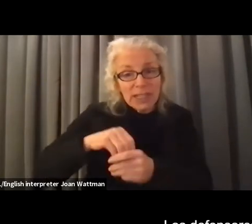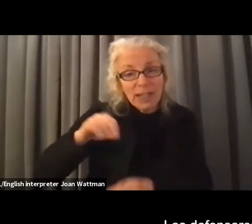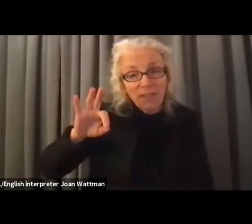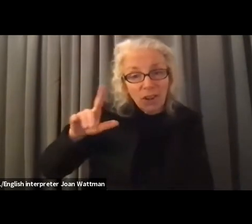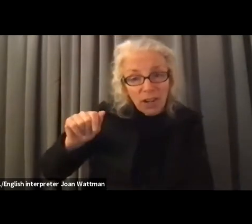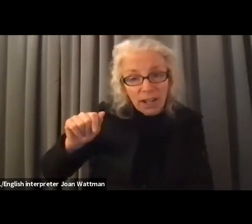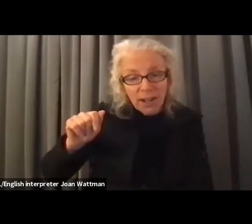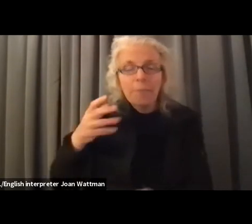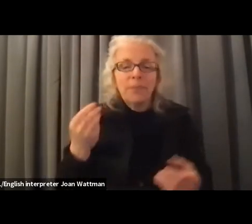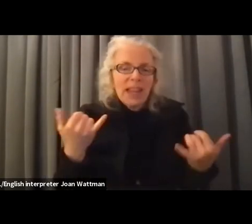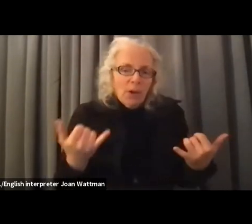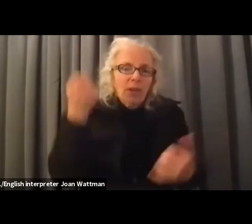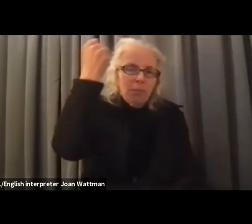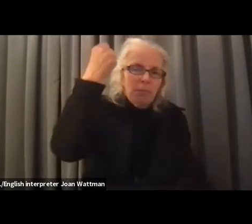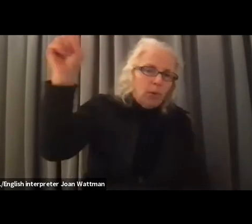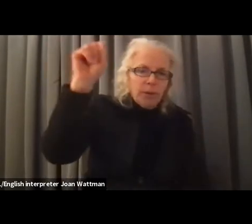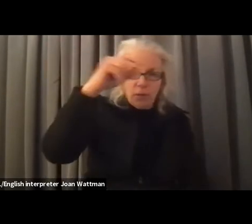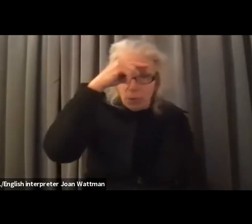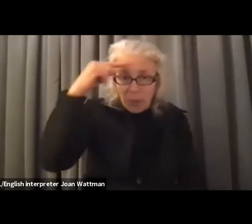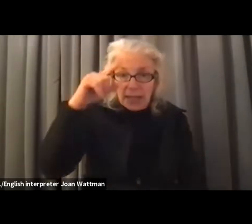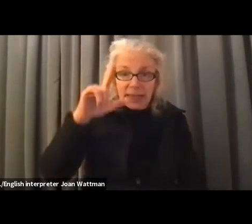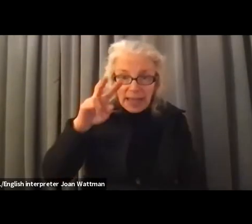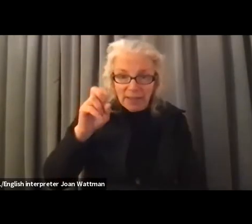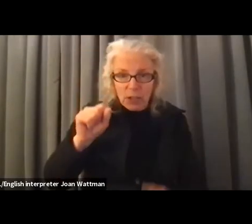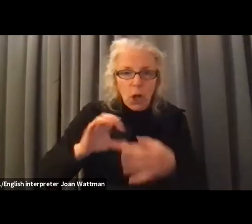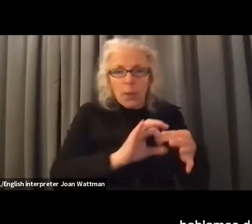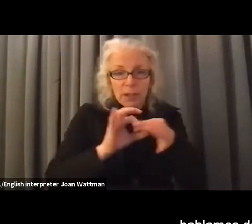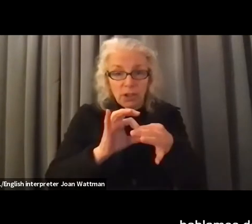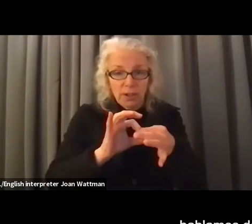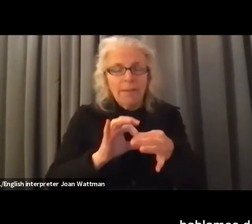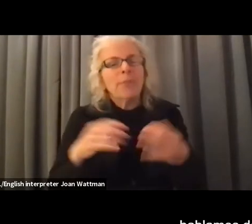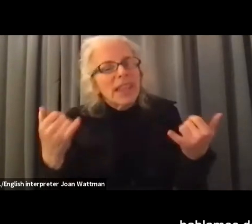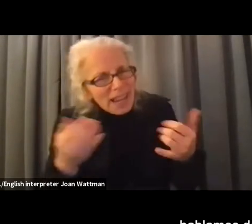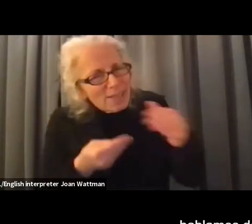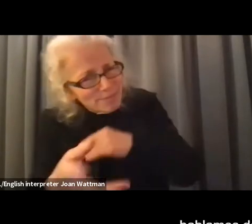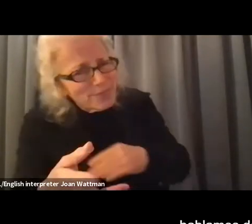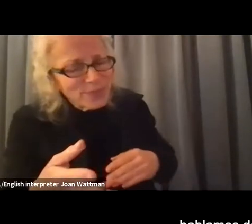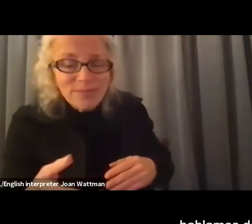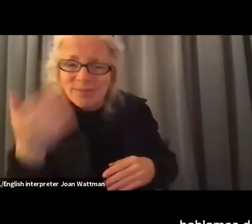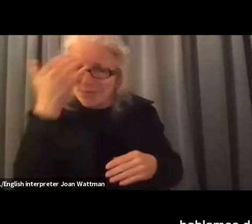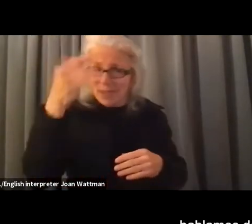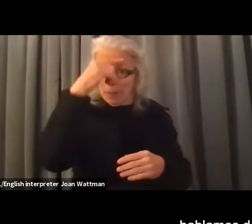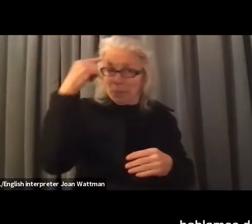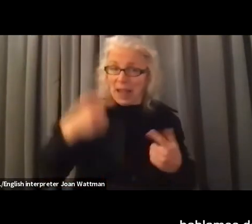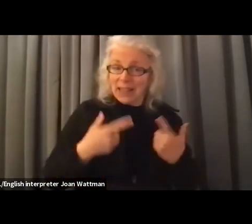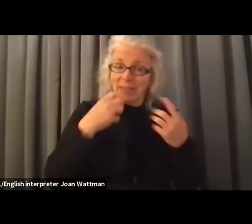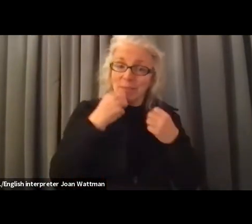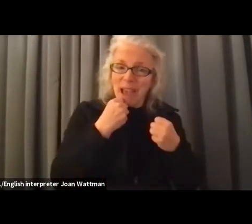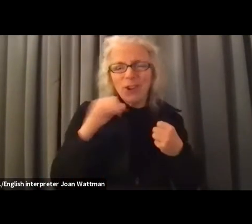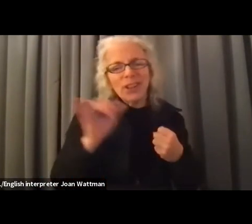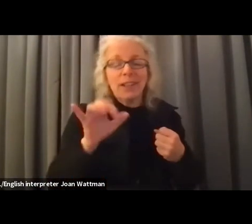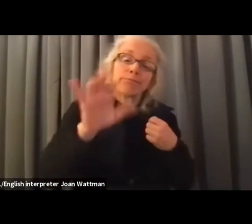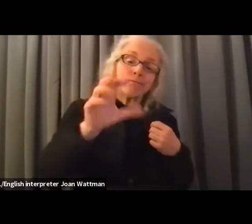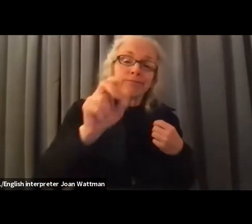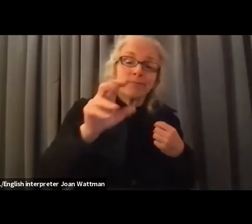for Black Lives Coalition. And let me just say parenthetically, we talk about Black Lives Matter as a kind of shorthand,